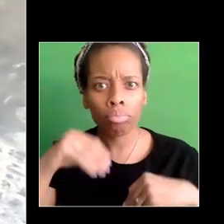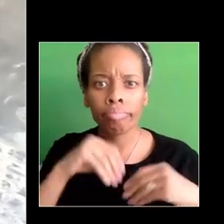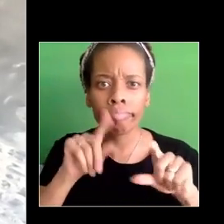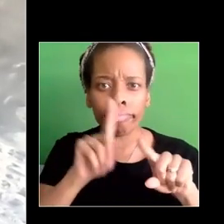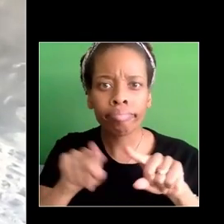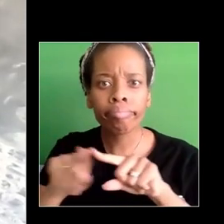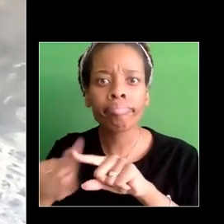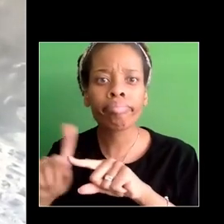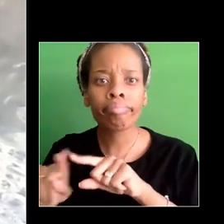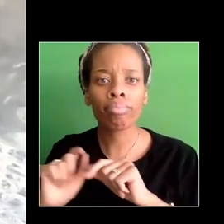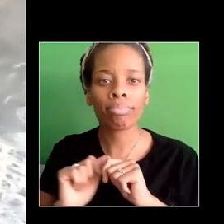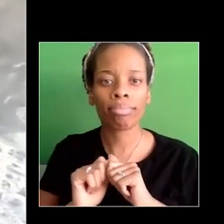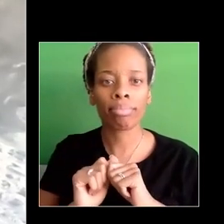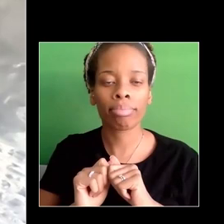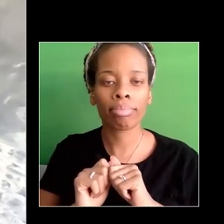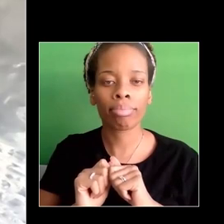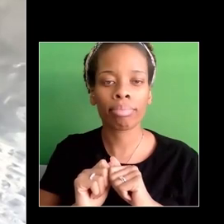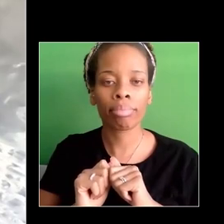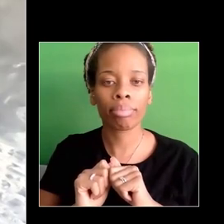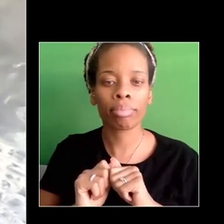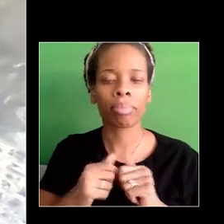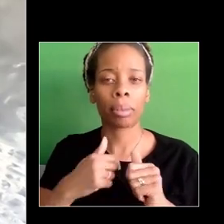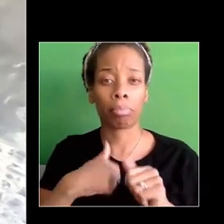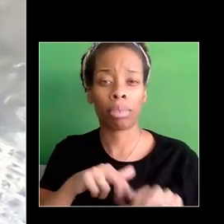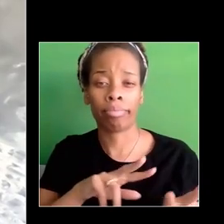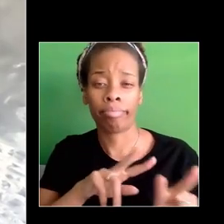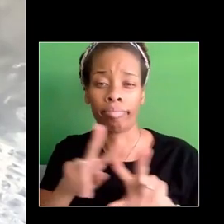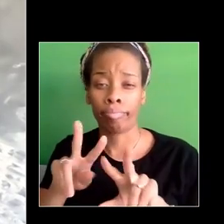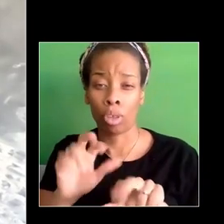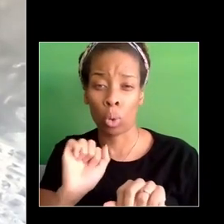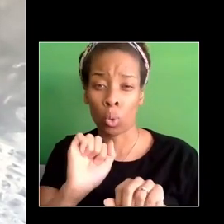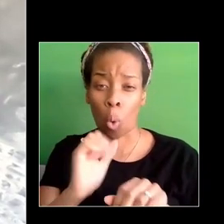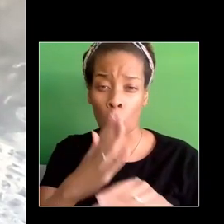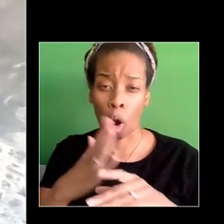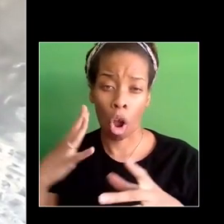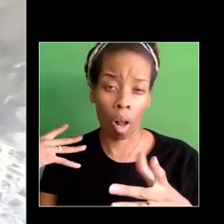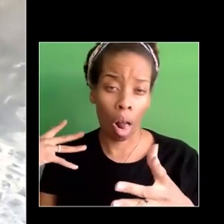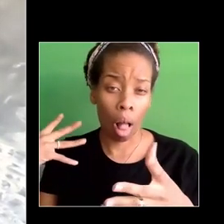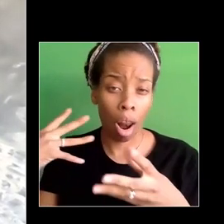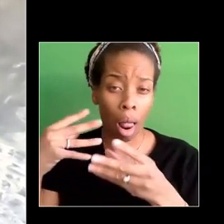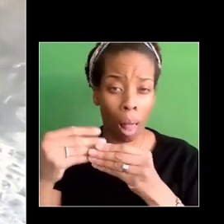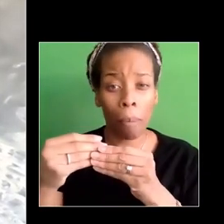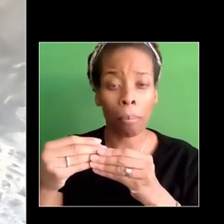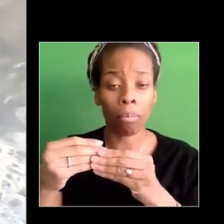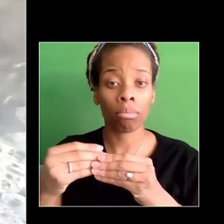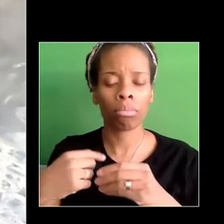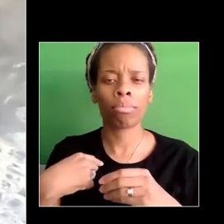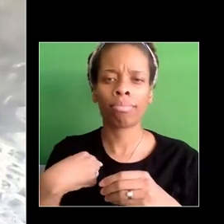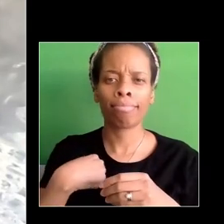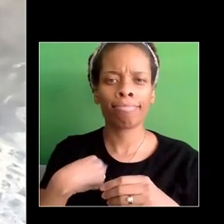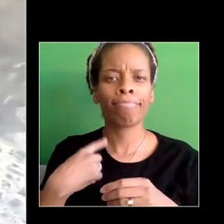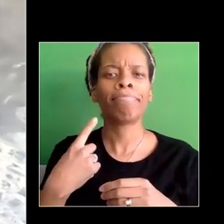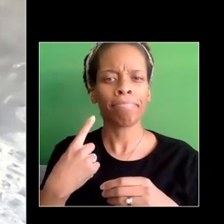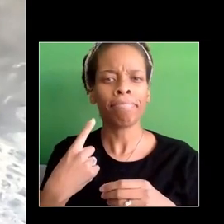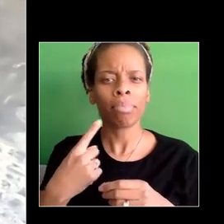And, as I was considering your body of work, right, and this fundamental question of the way in which you